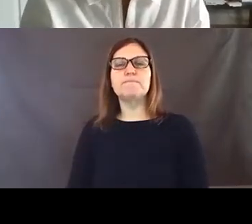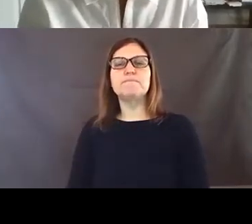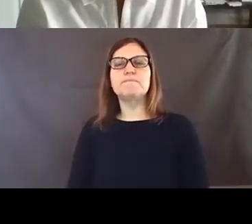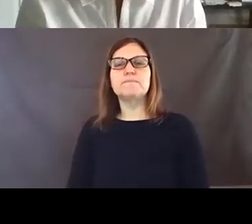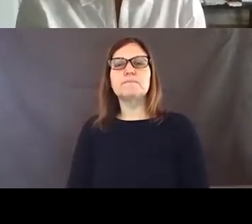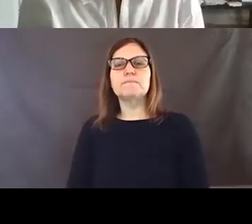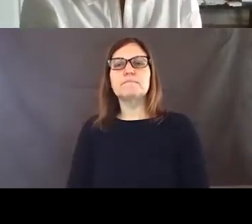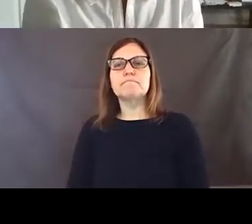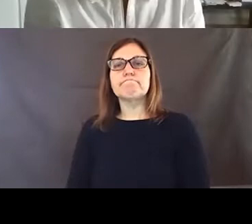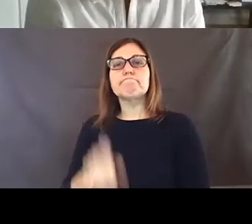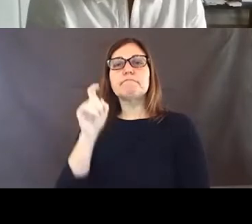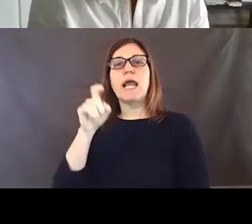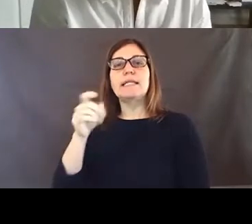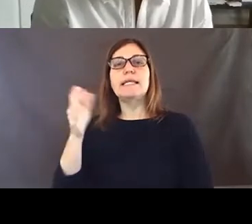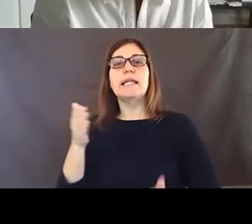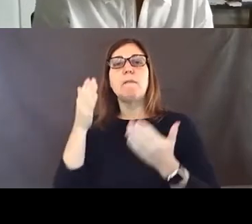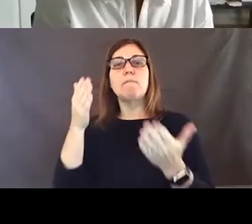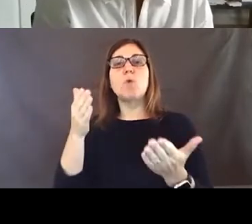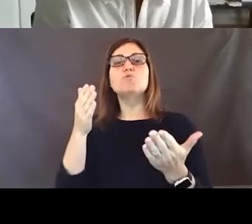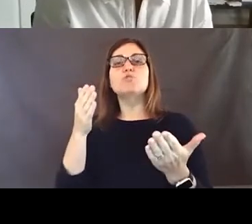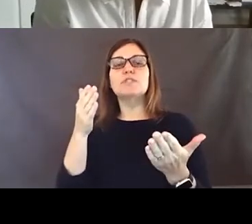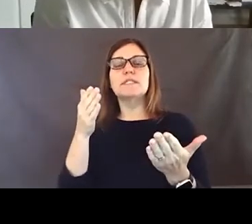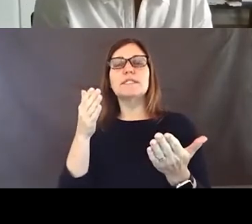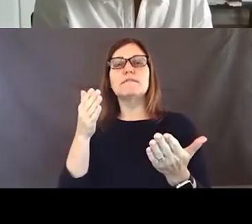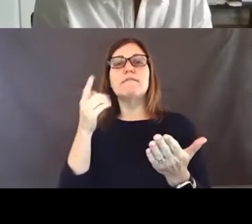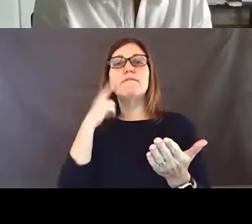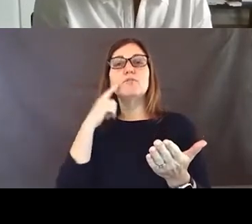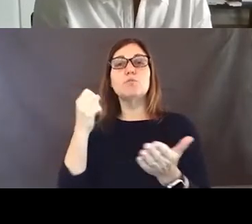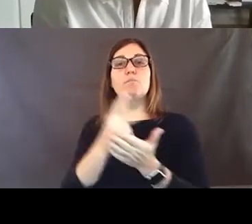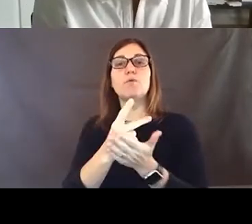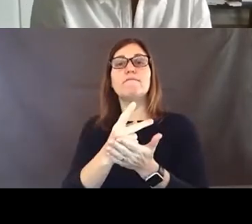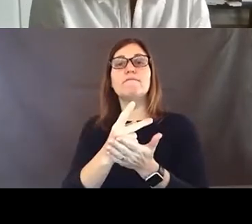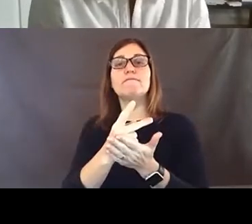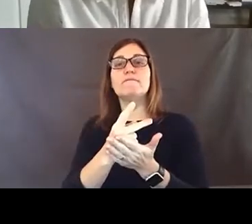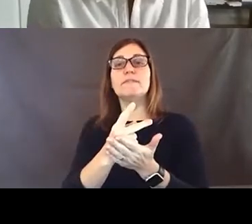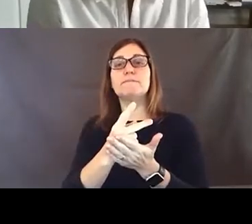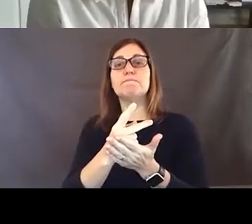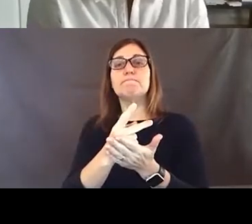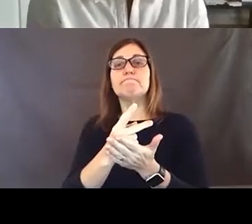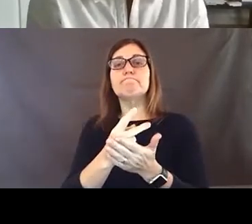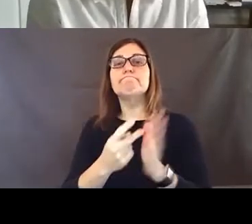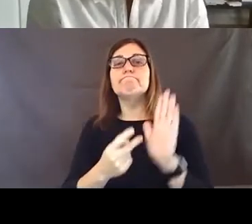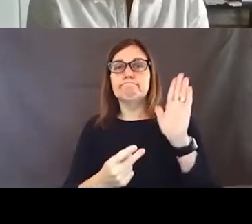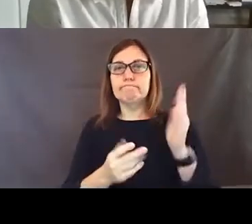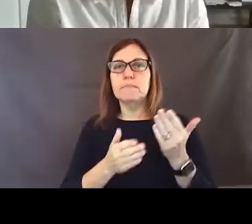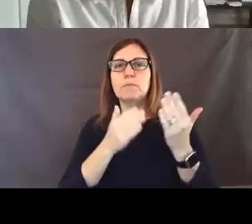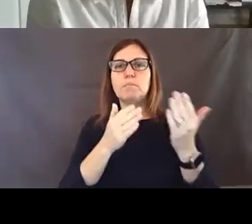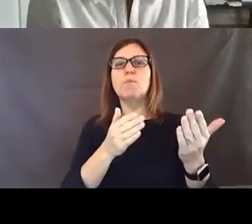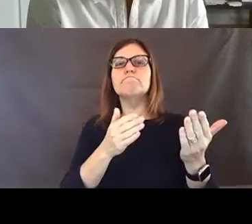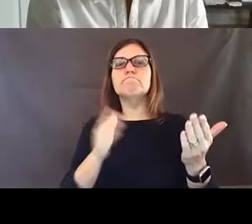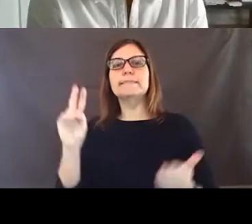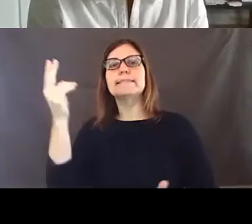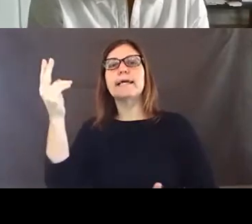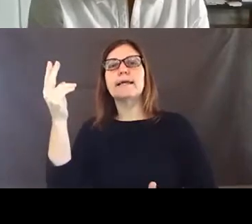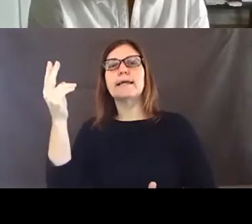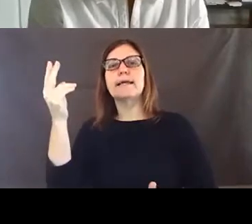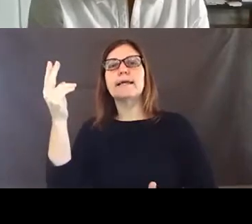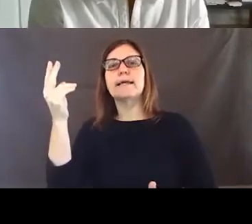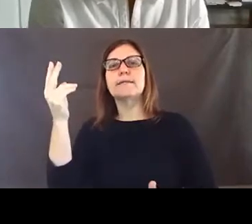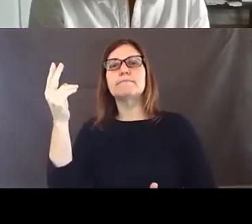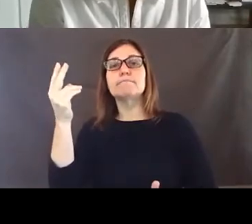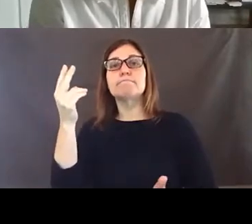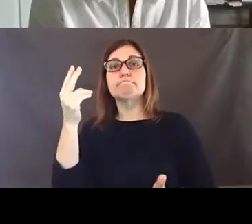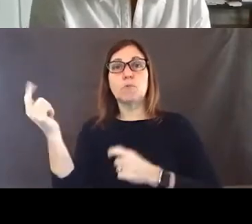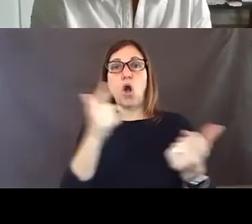I need a motion to approve. I'm moved. Need a second. Second. All those in